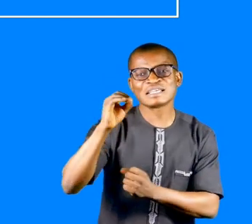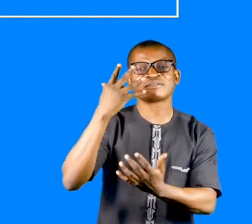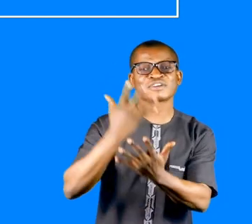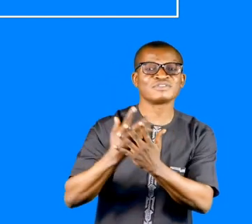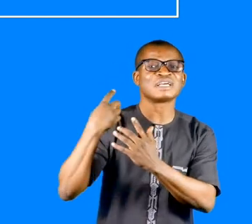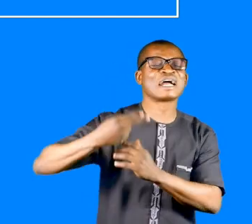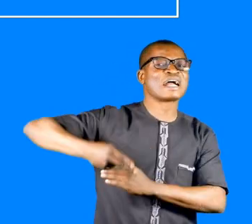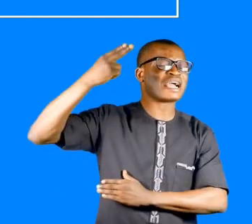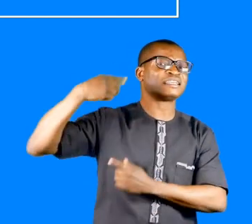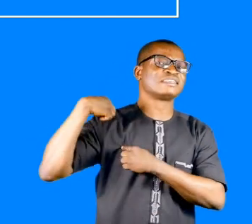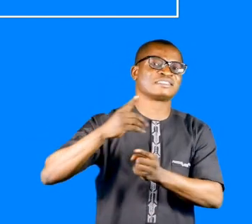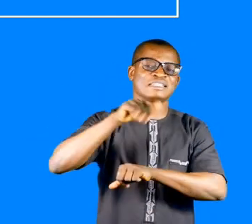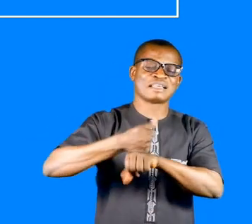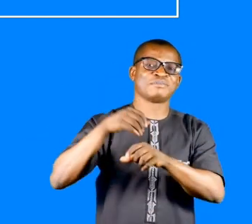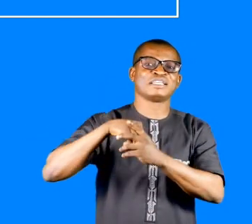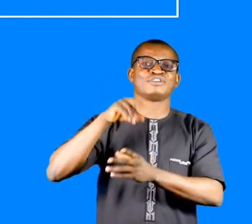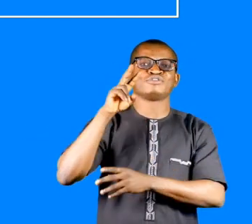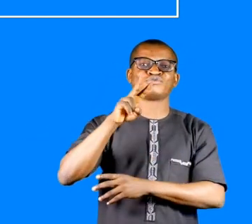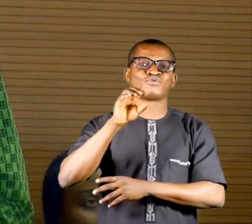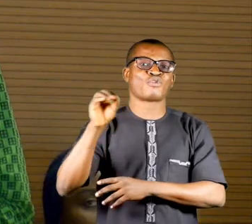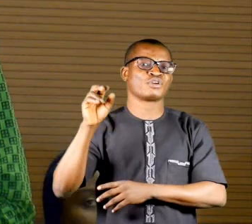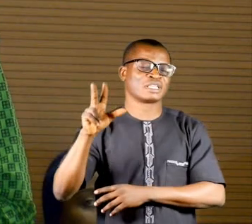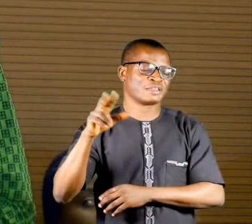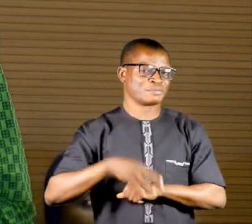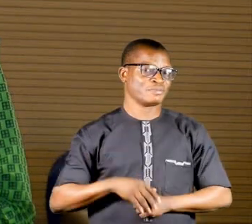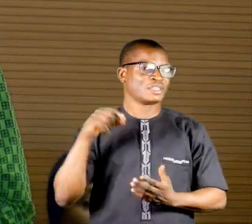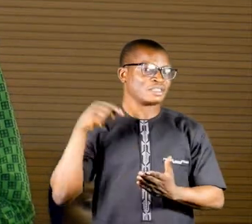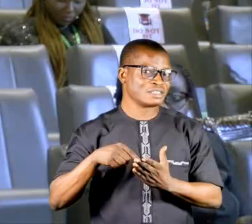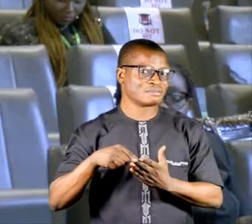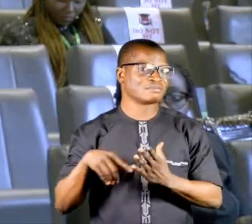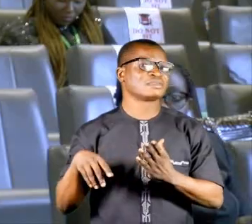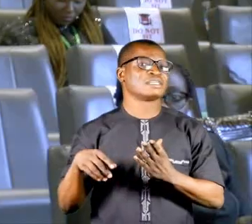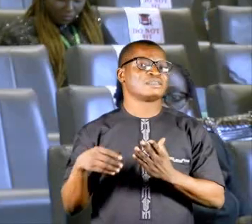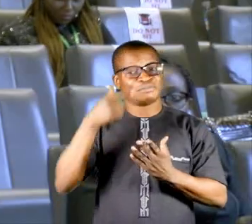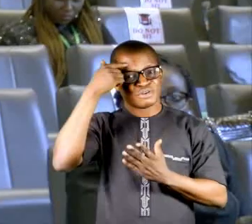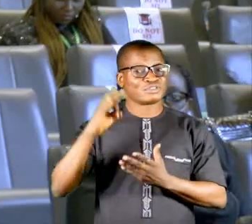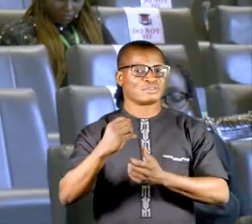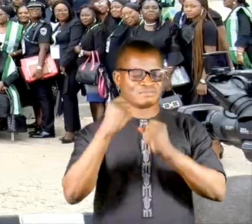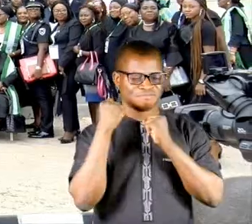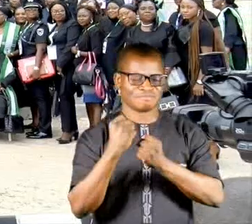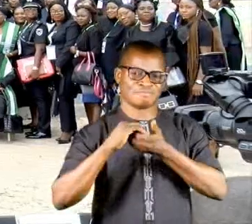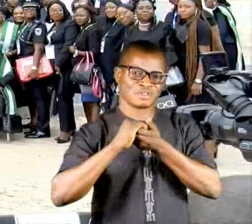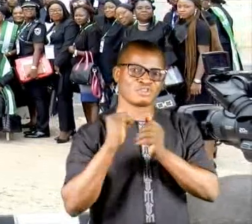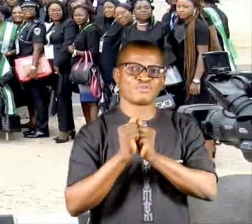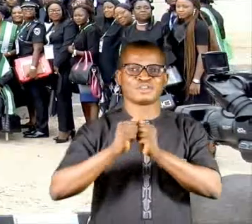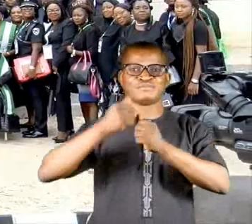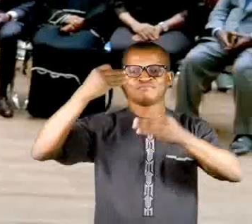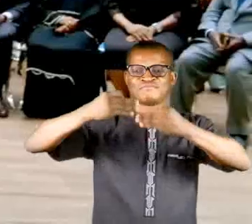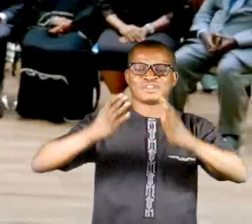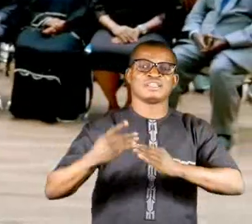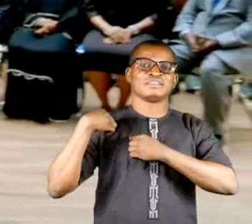convictions, the highest since the inception in 2003. This has been attributed to the strengthened collaboration with the